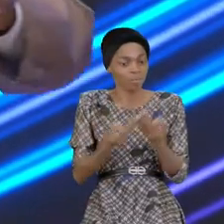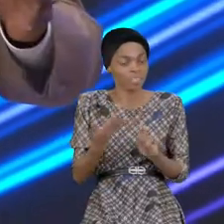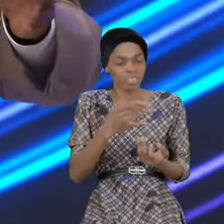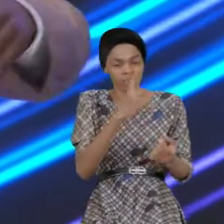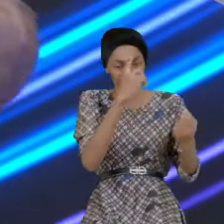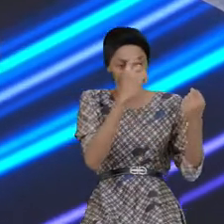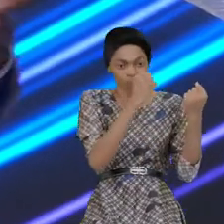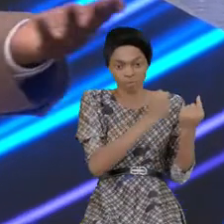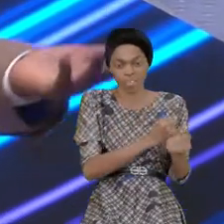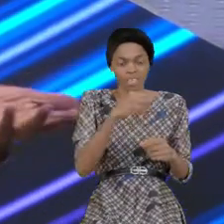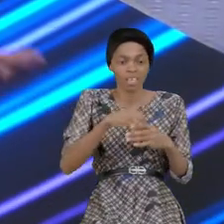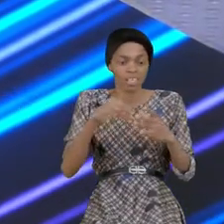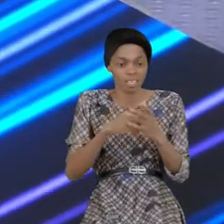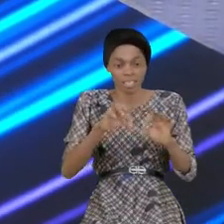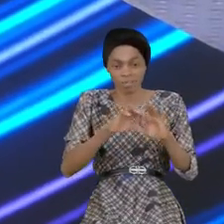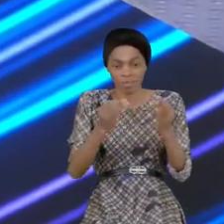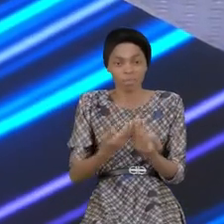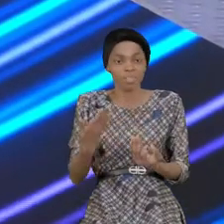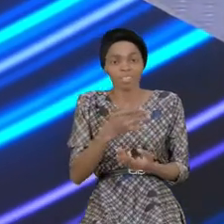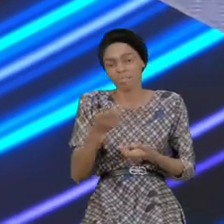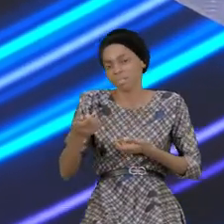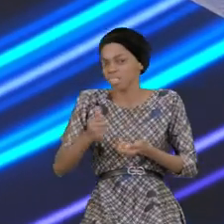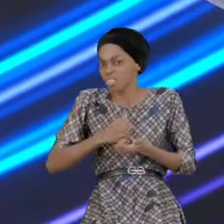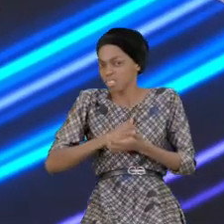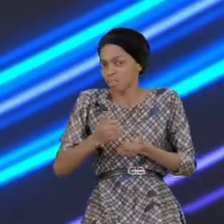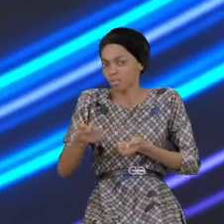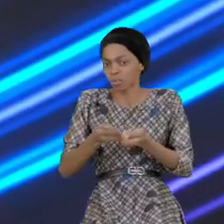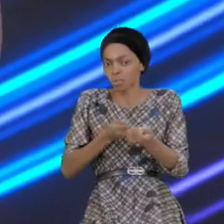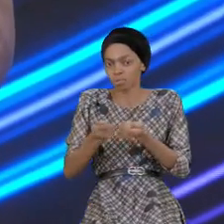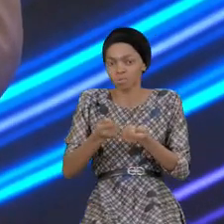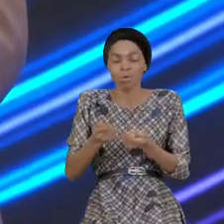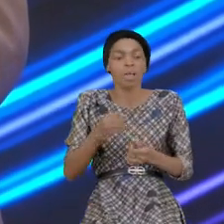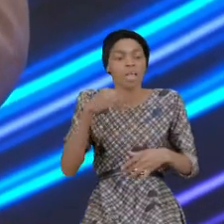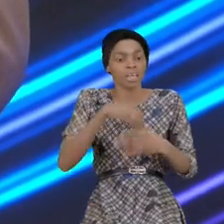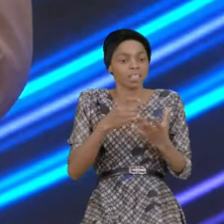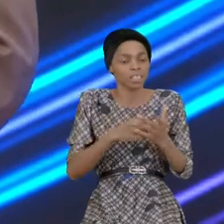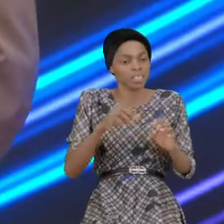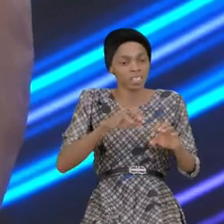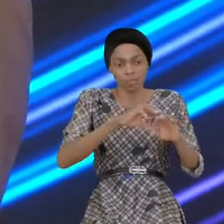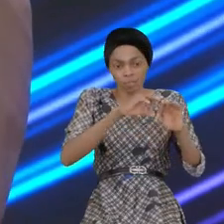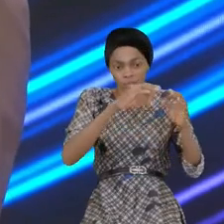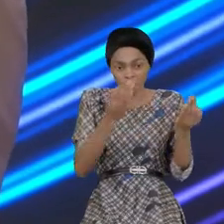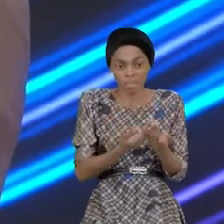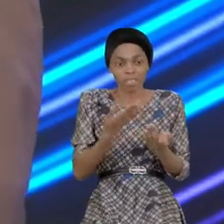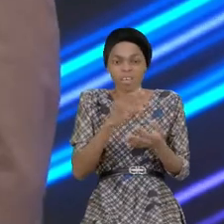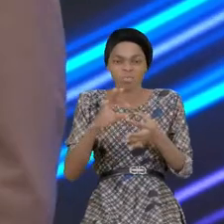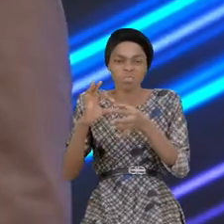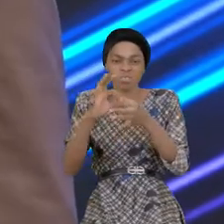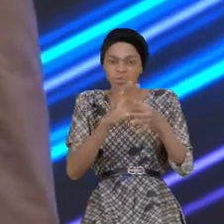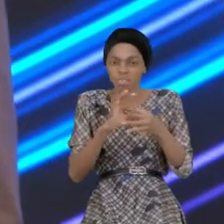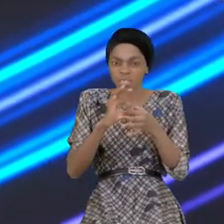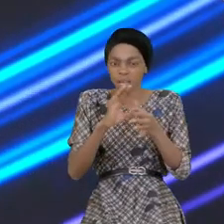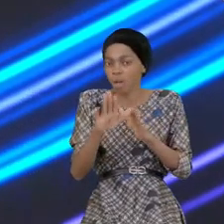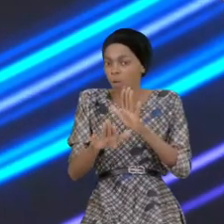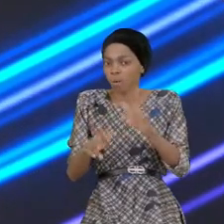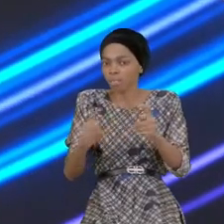there's temperance. And in this family, there is that walking together without any provocation. You